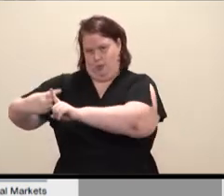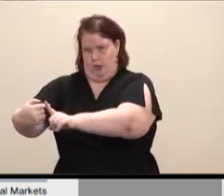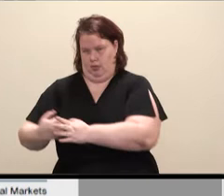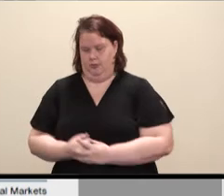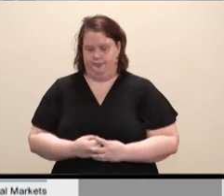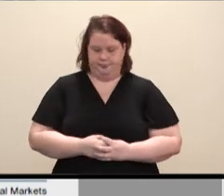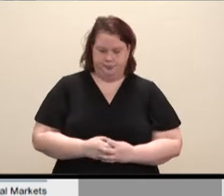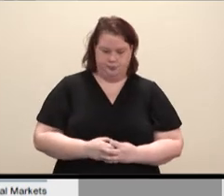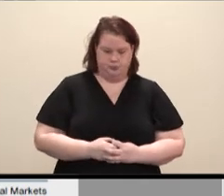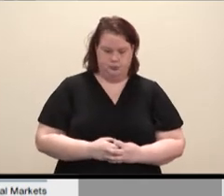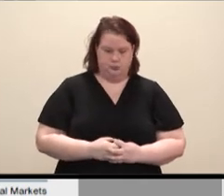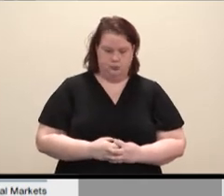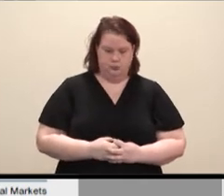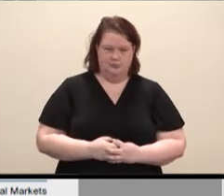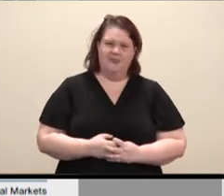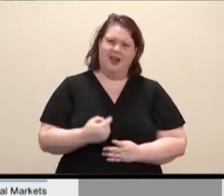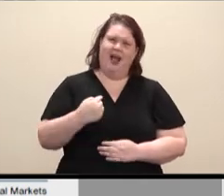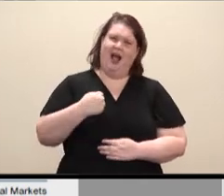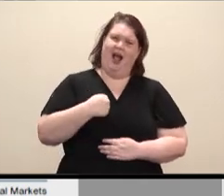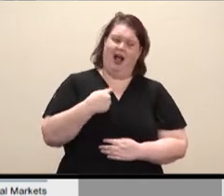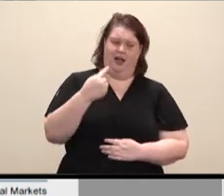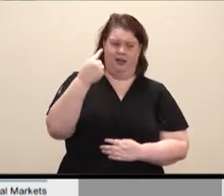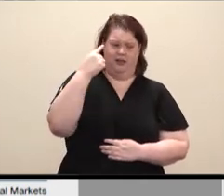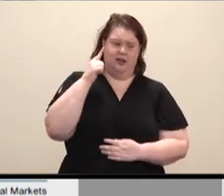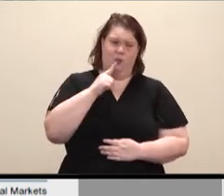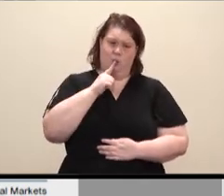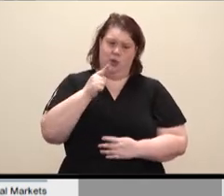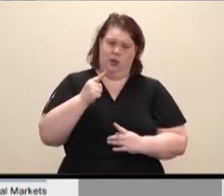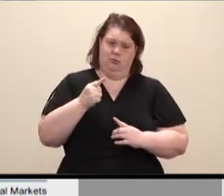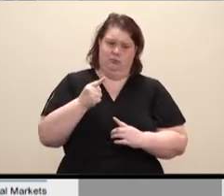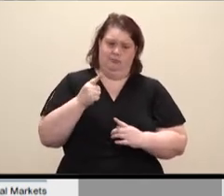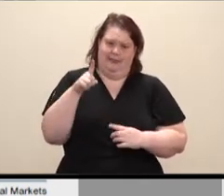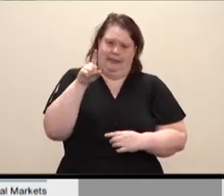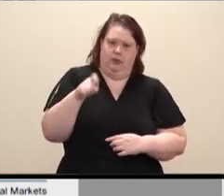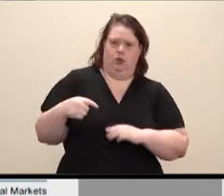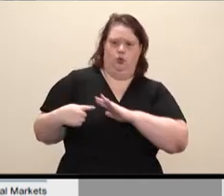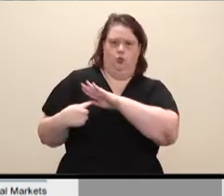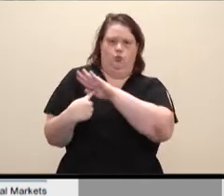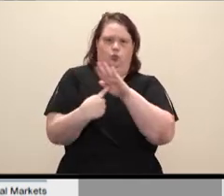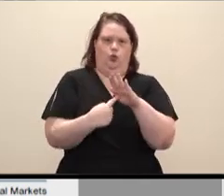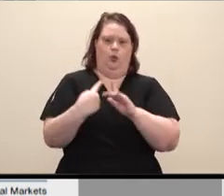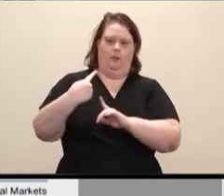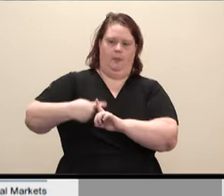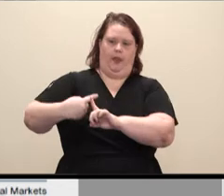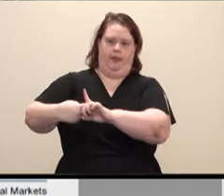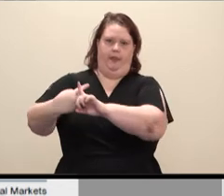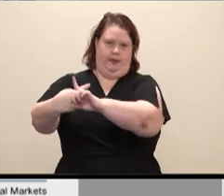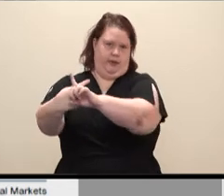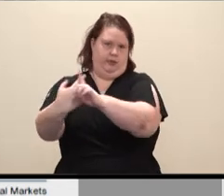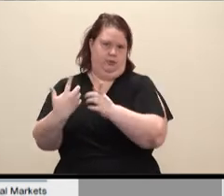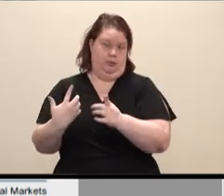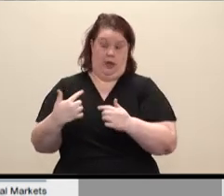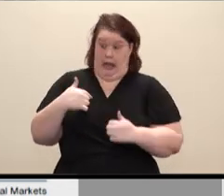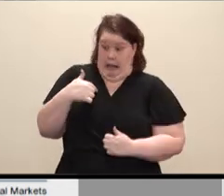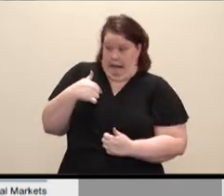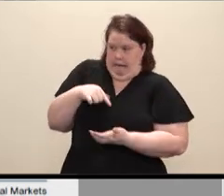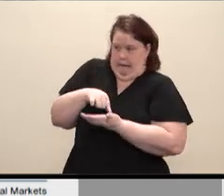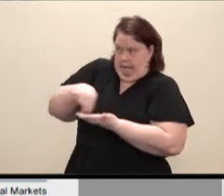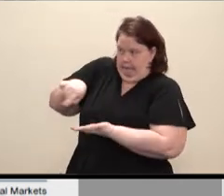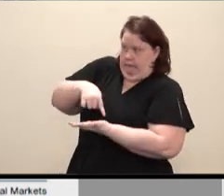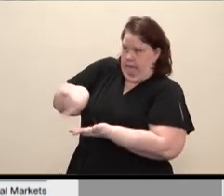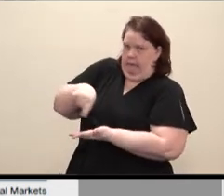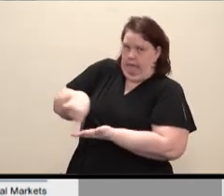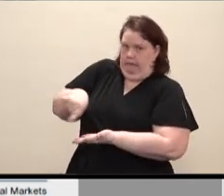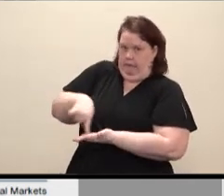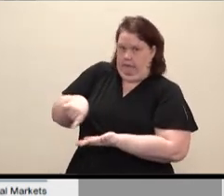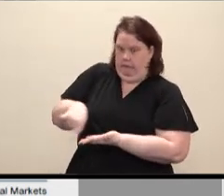appropriate always to show the monthly, just simply because as a as a rate payer, you